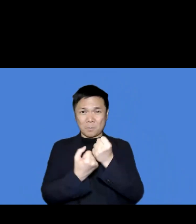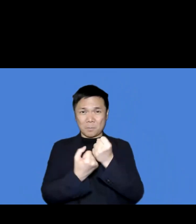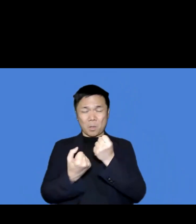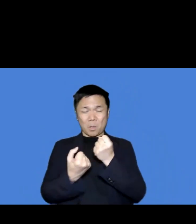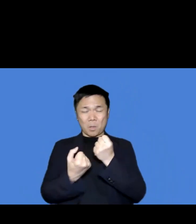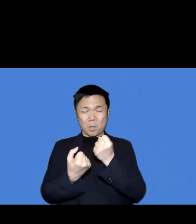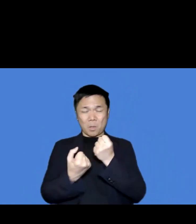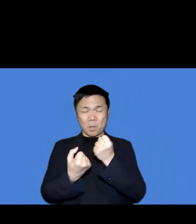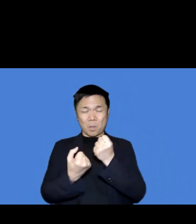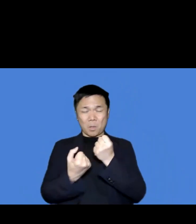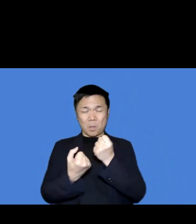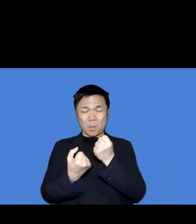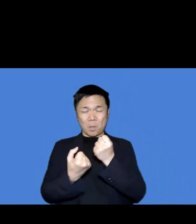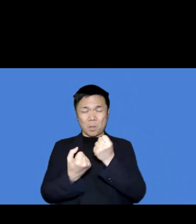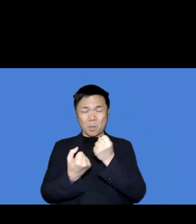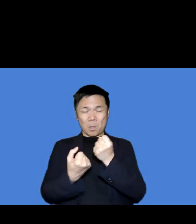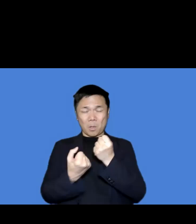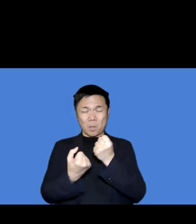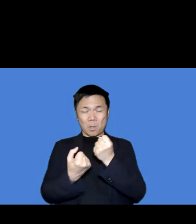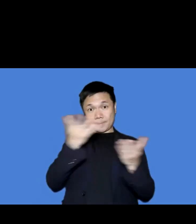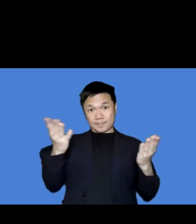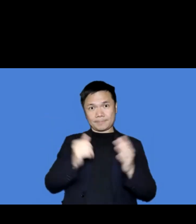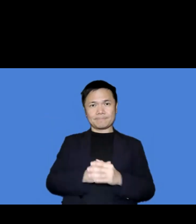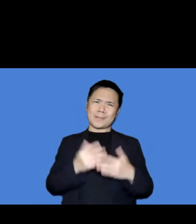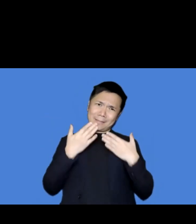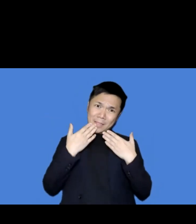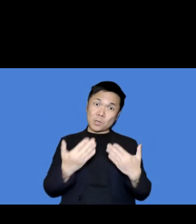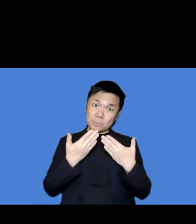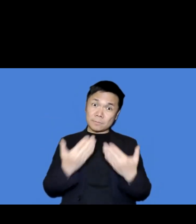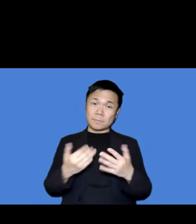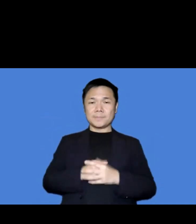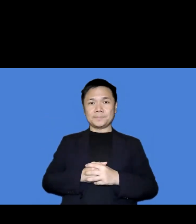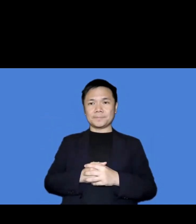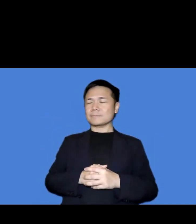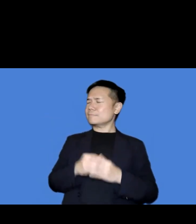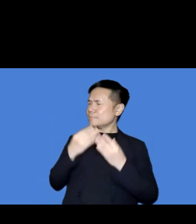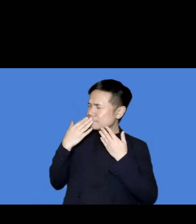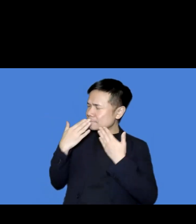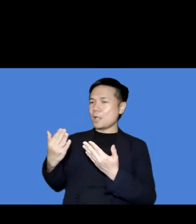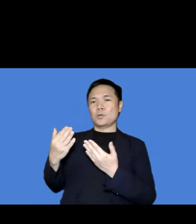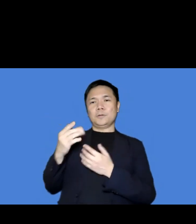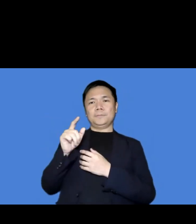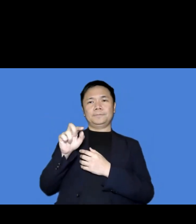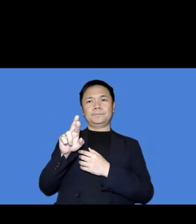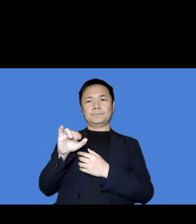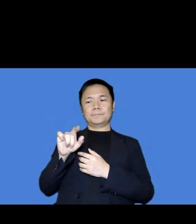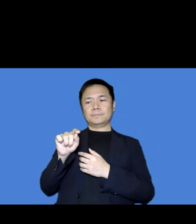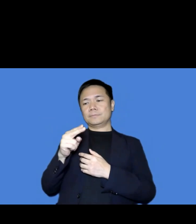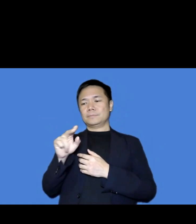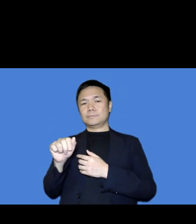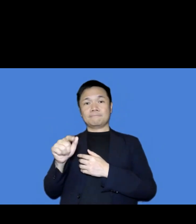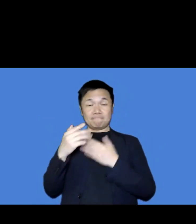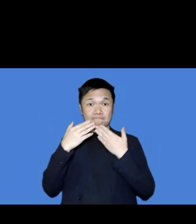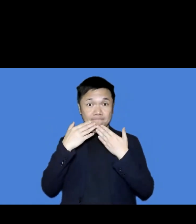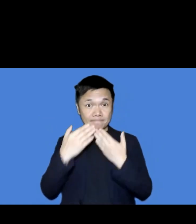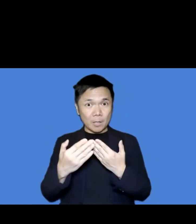This is also what I would like to place once again. Thank you so much. Thank you, Tuika, and thank you for bringing up